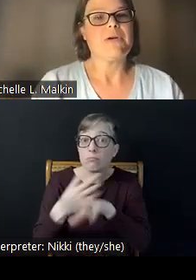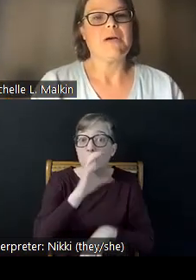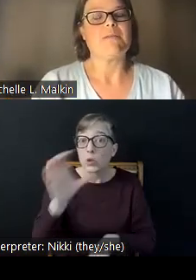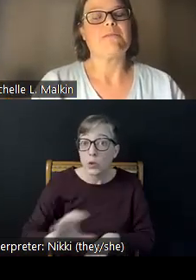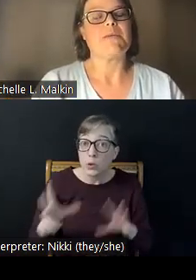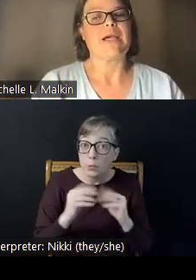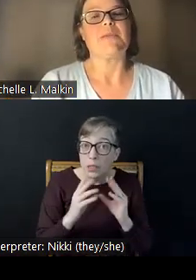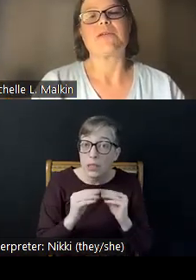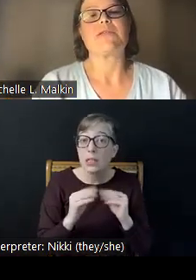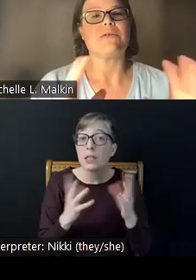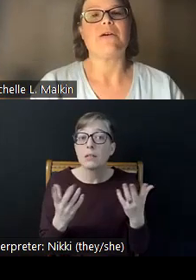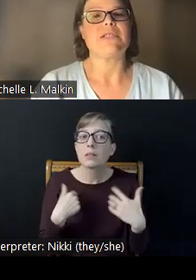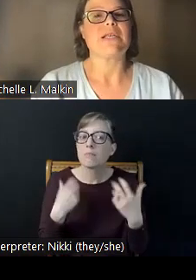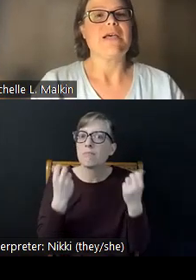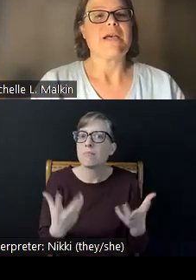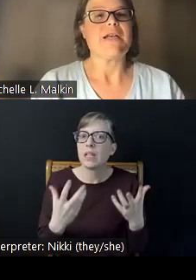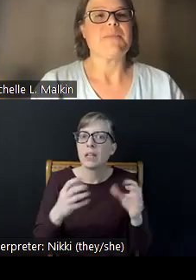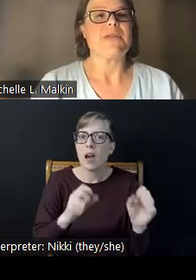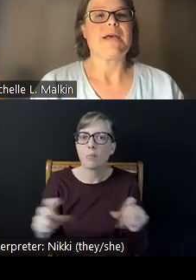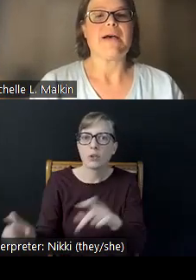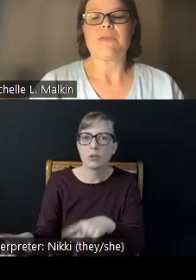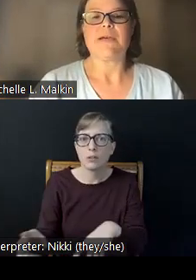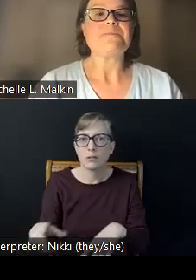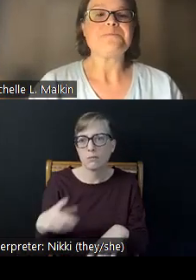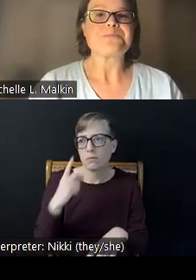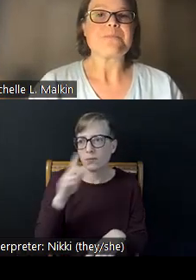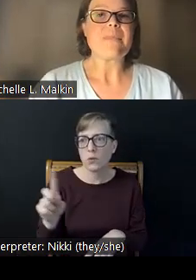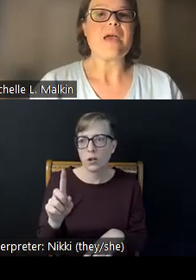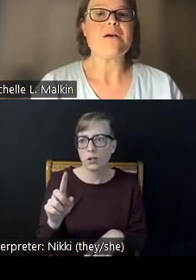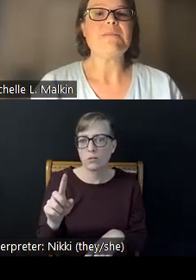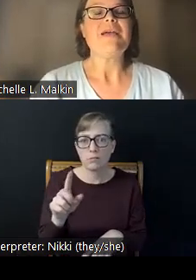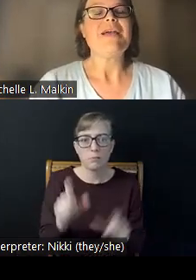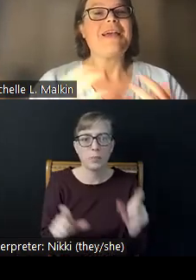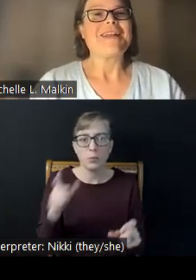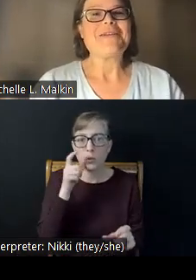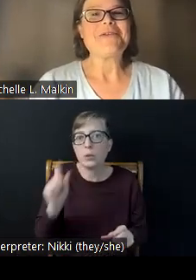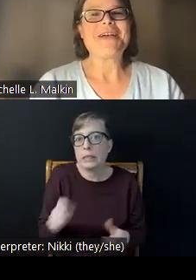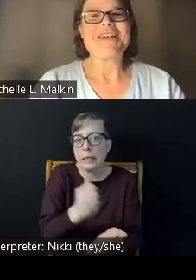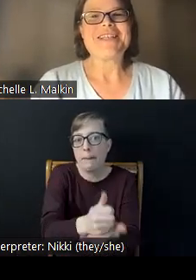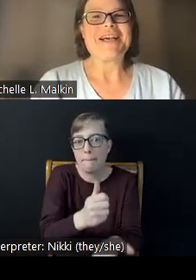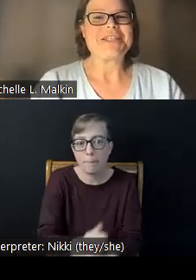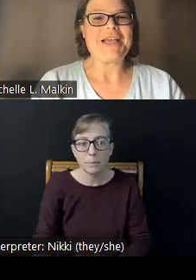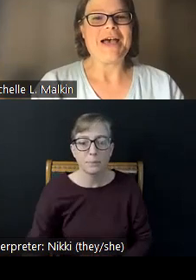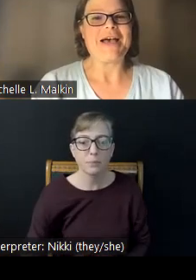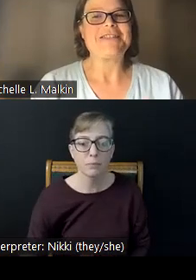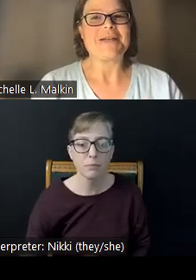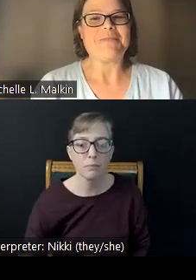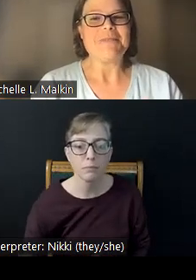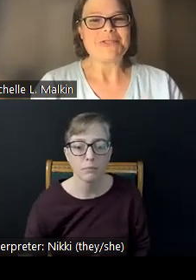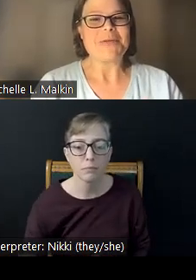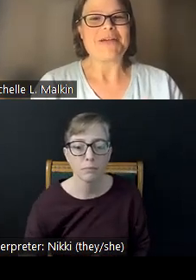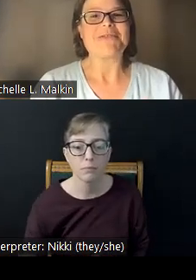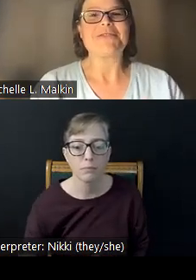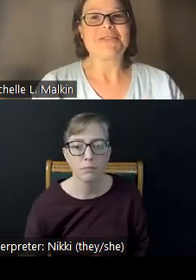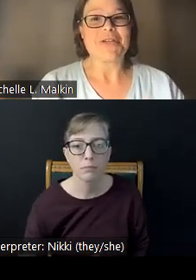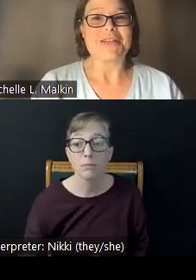help problem gamblers. So I always kind of put that out there. And I know you guys actually had